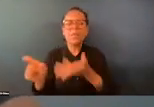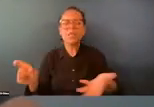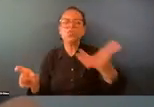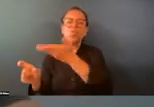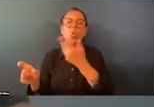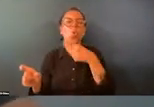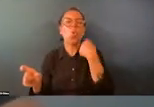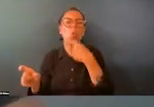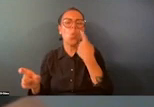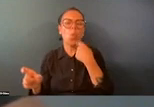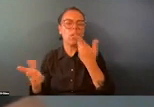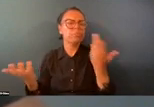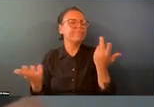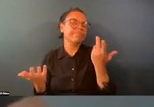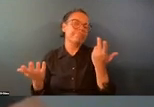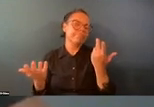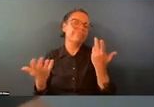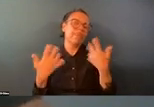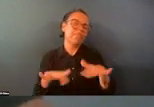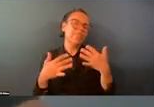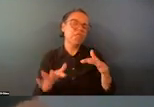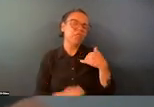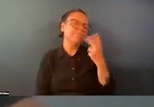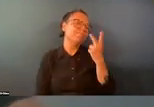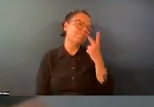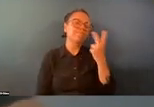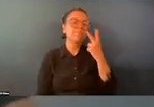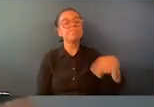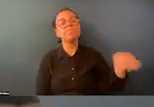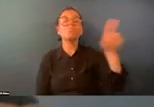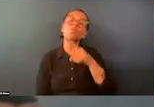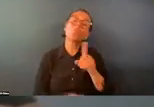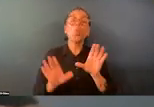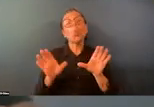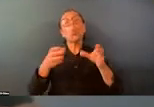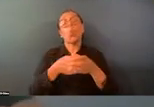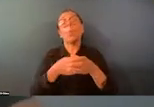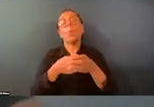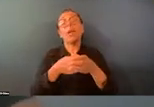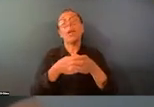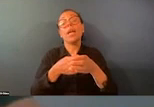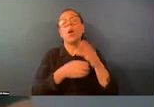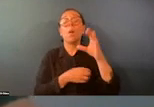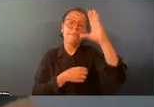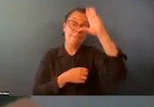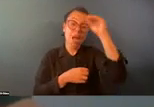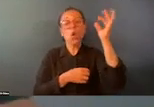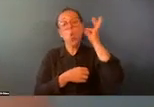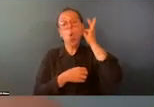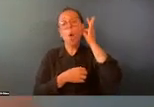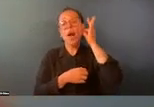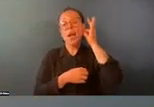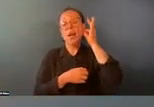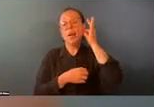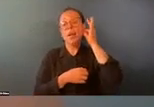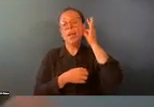Paris Agreement. And we heard from an earlier speaker that this was something that they're working on to promote the equity in gender in